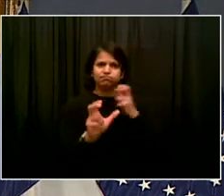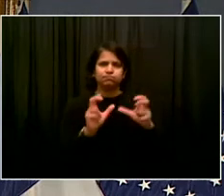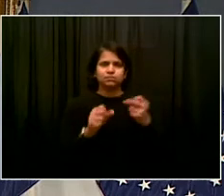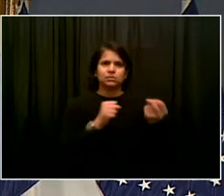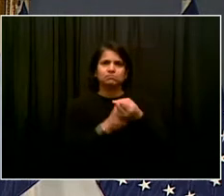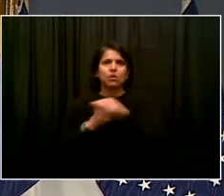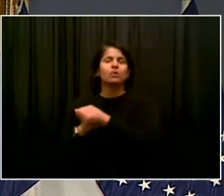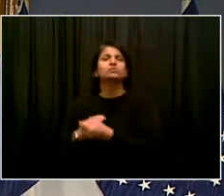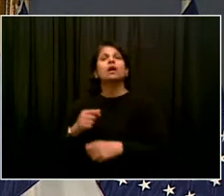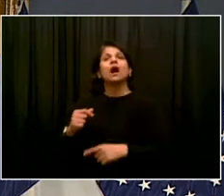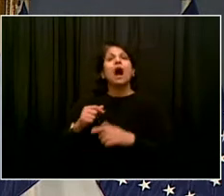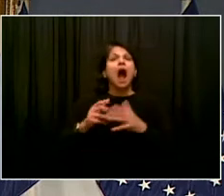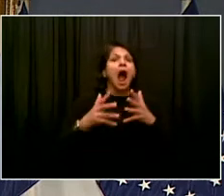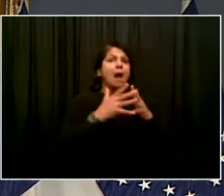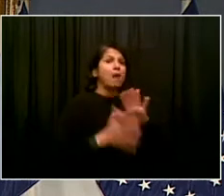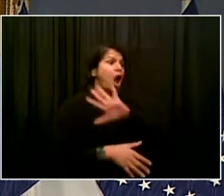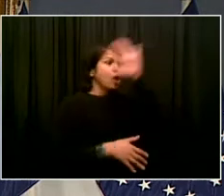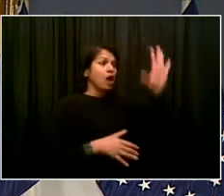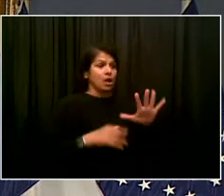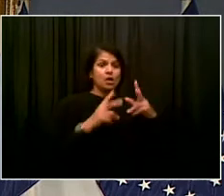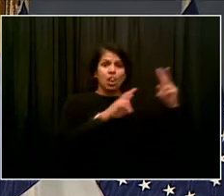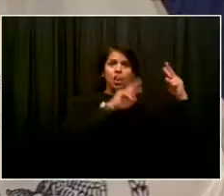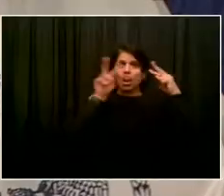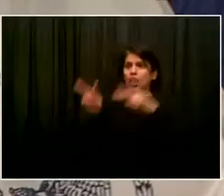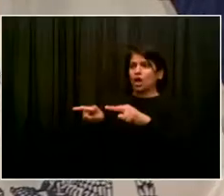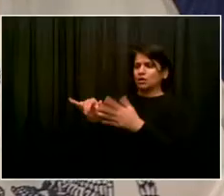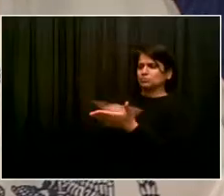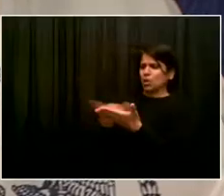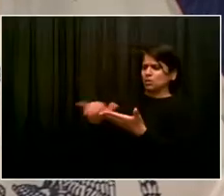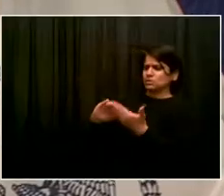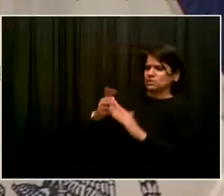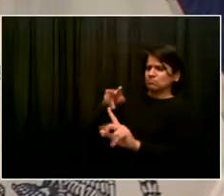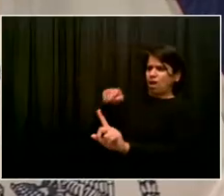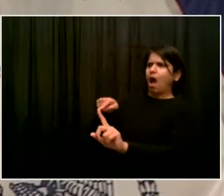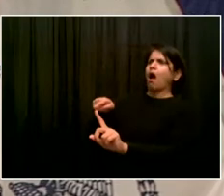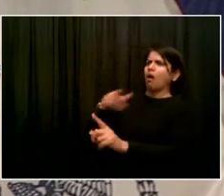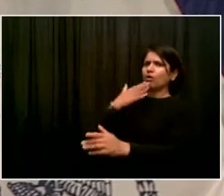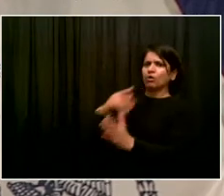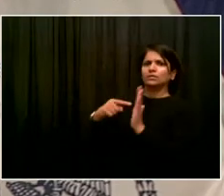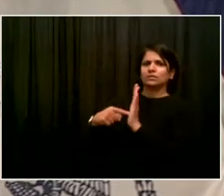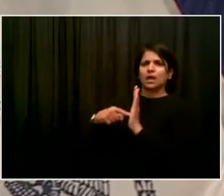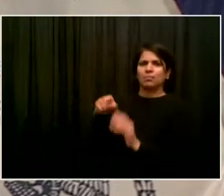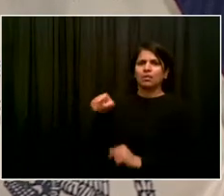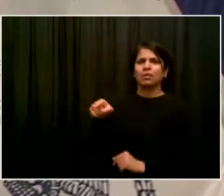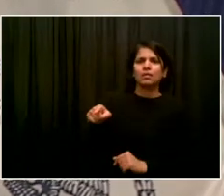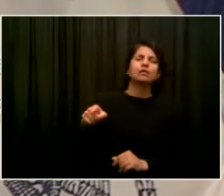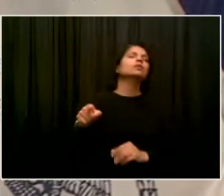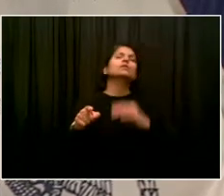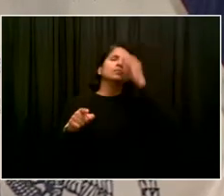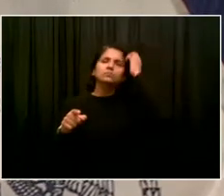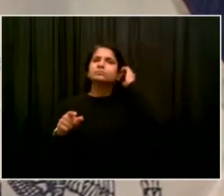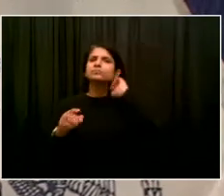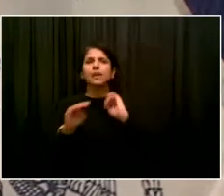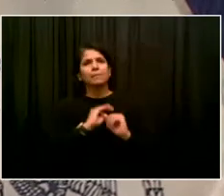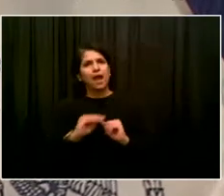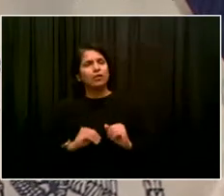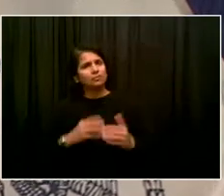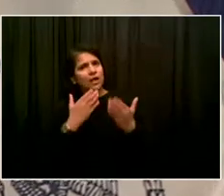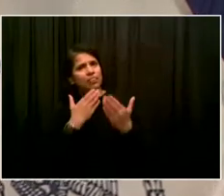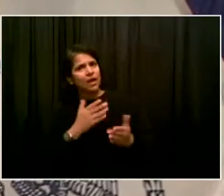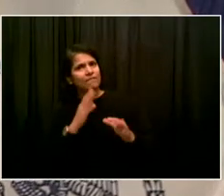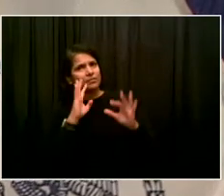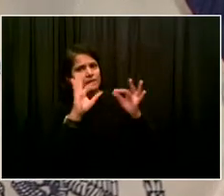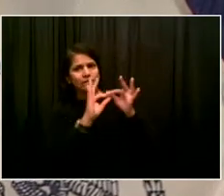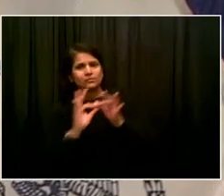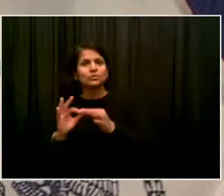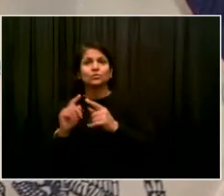segue. Thank you. Because in fact, the investments are growing, and this is